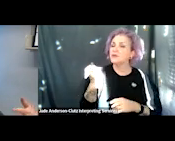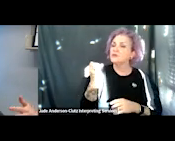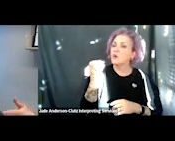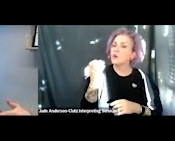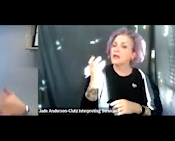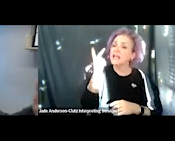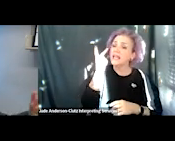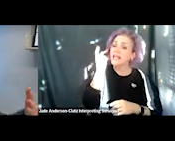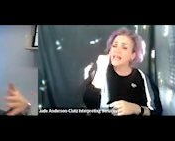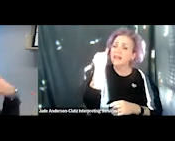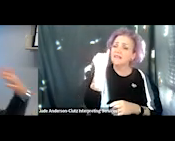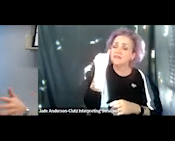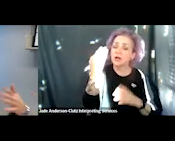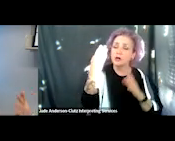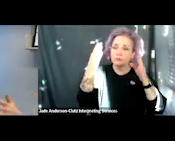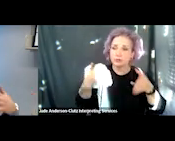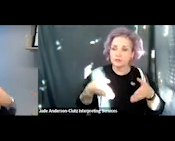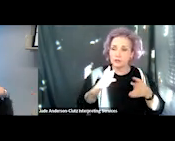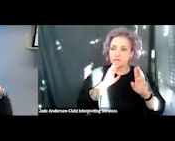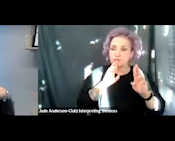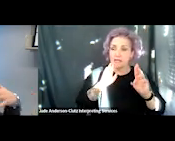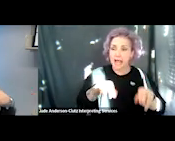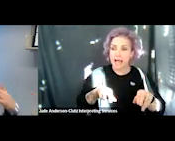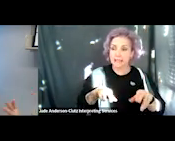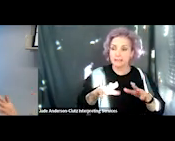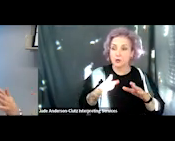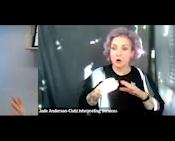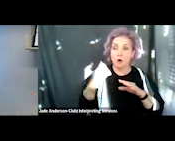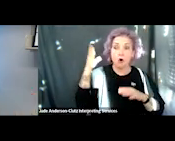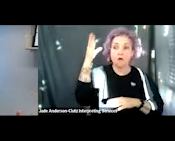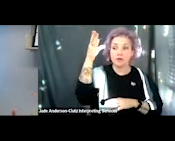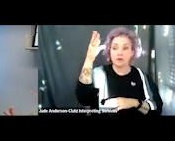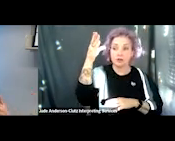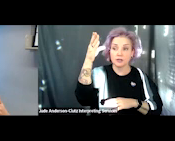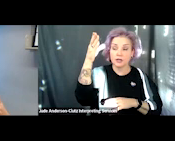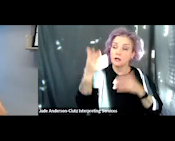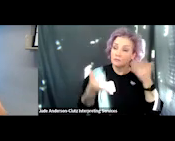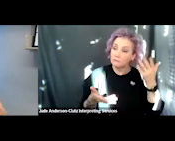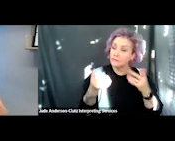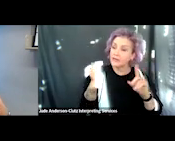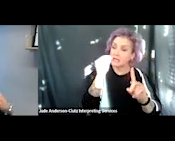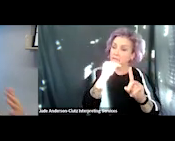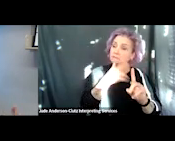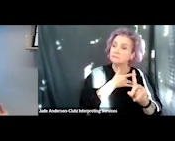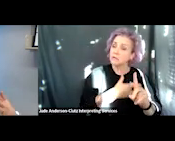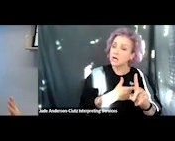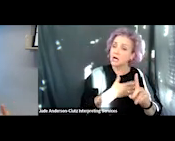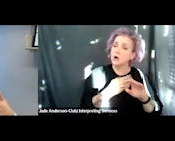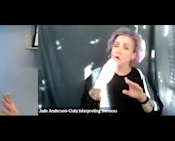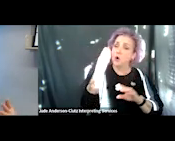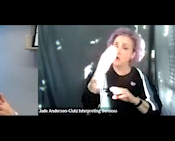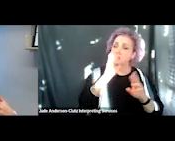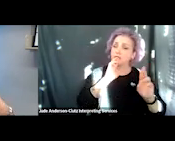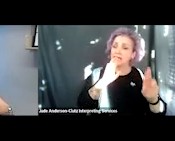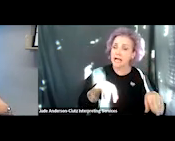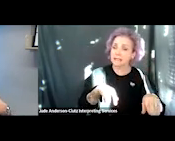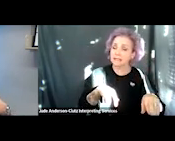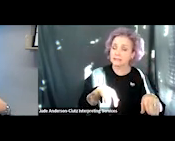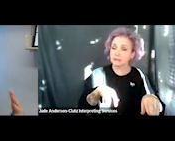more, it could be that they just, they're inherently more reactive, but it could also involve this idea of